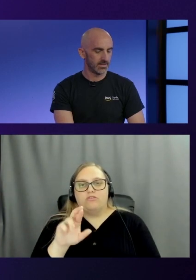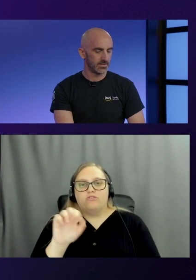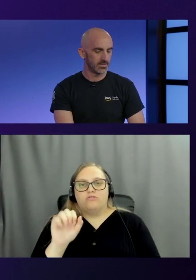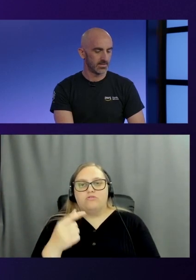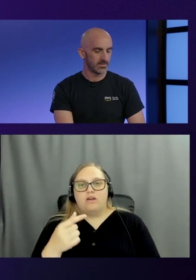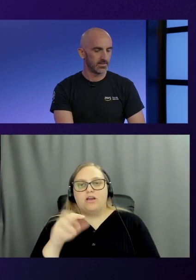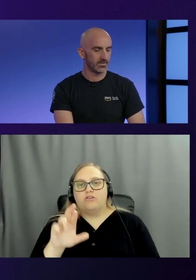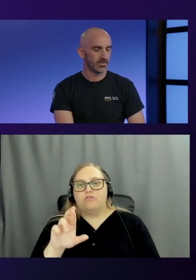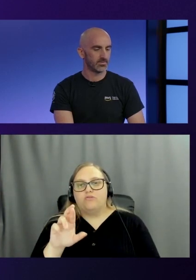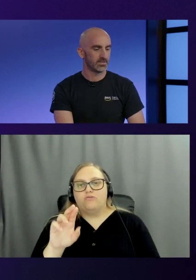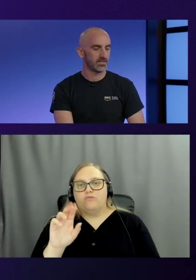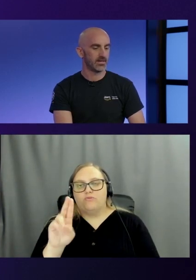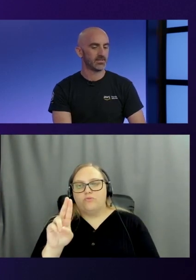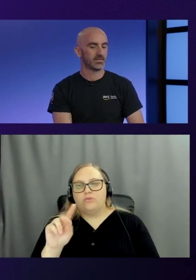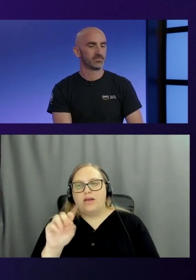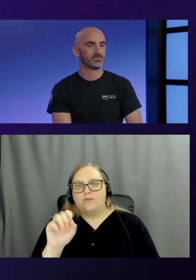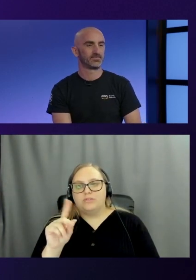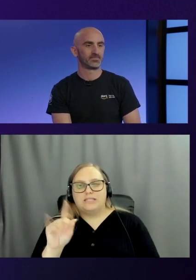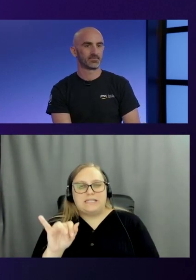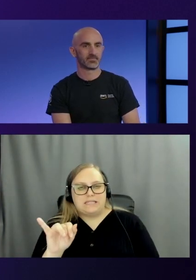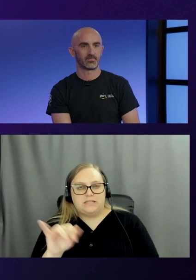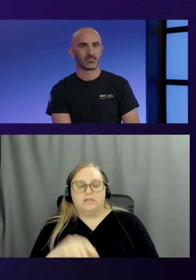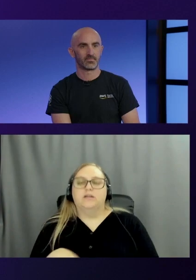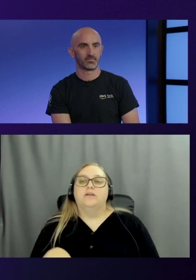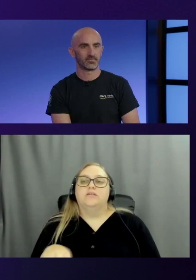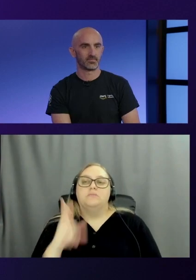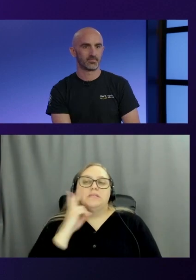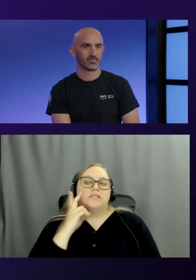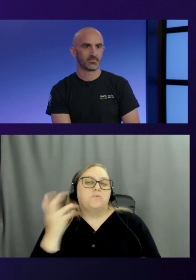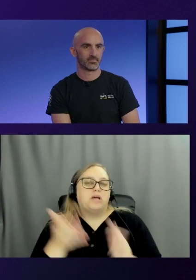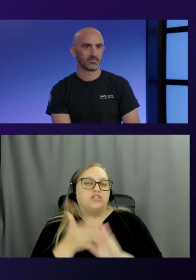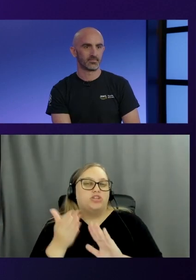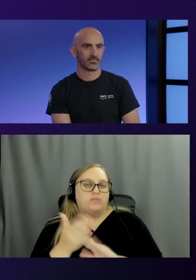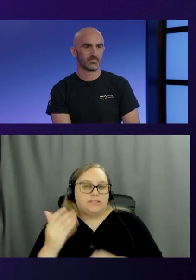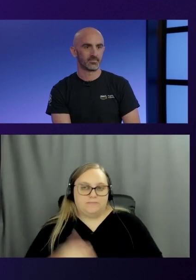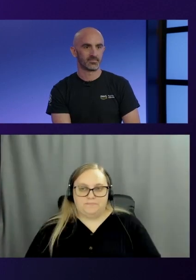So let's see what this one generates.